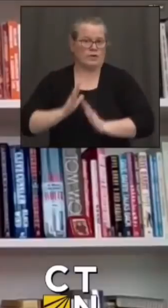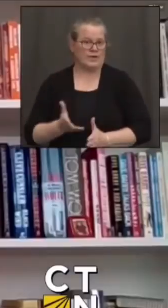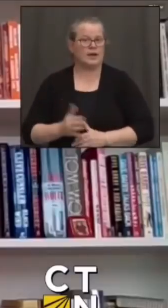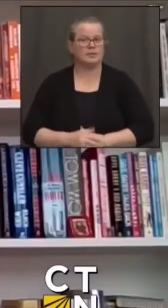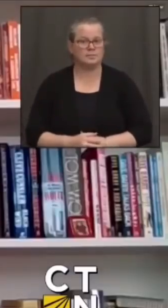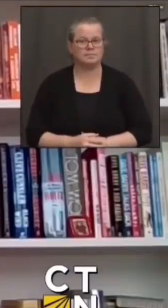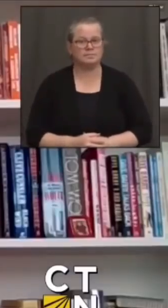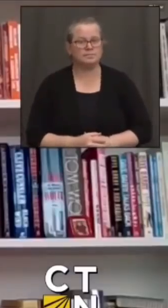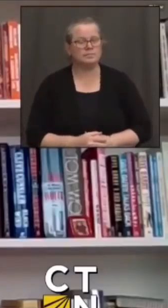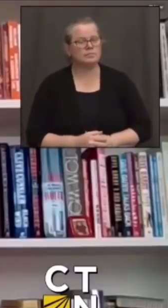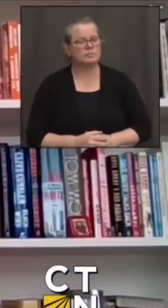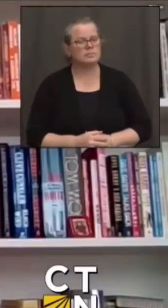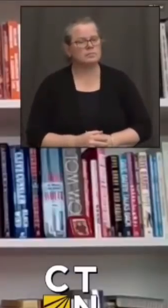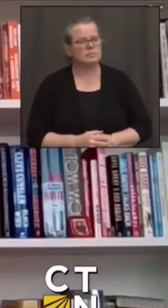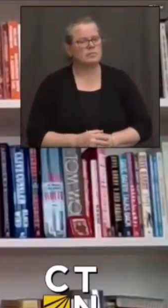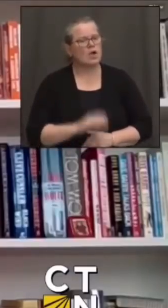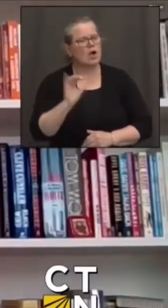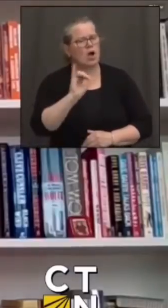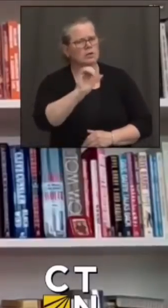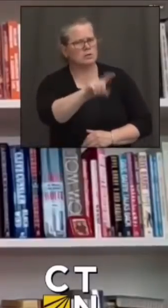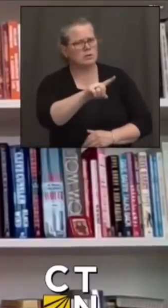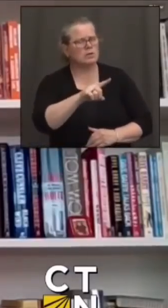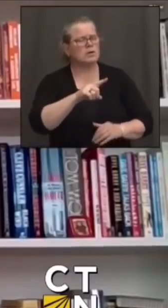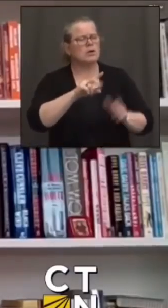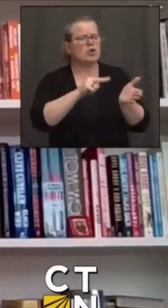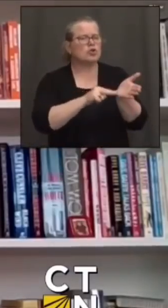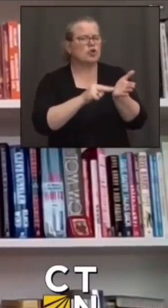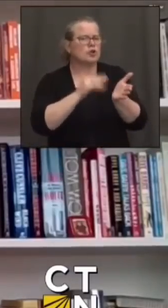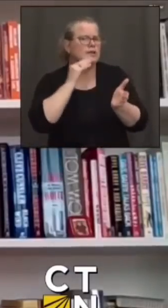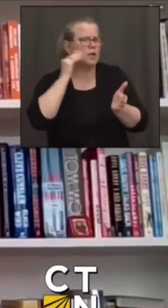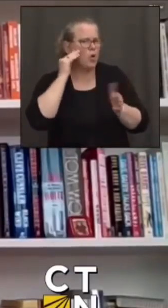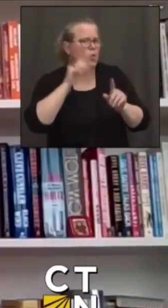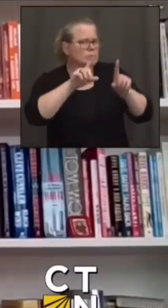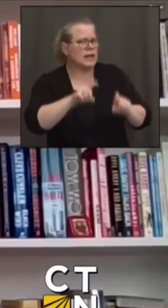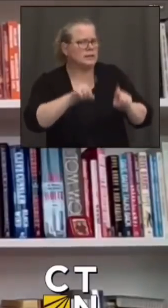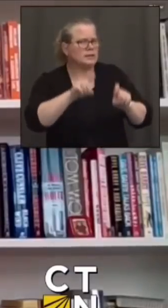And I also wanted to ask about testing in nursing homes. You talked about testing earlier.